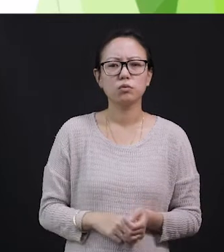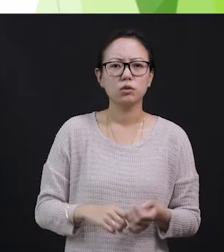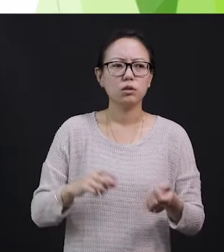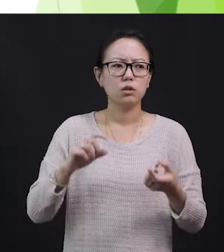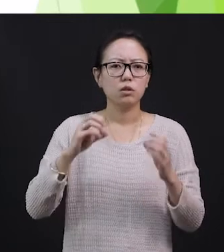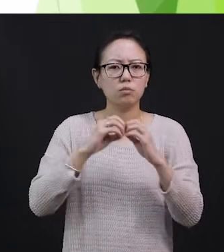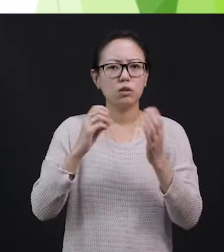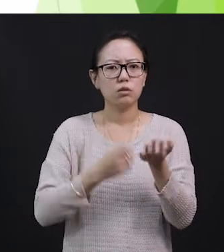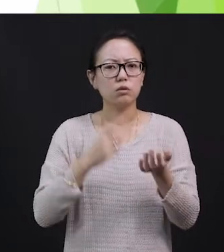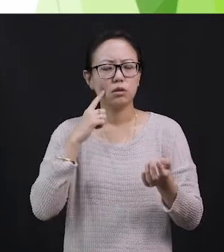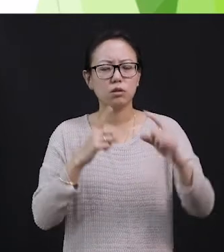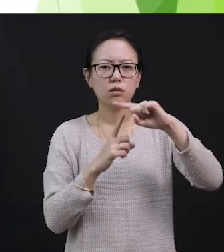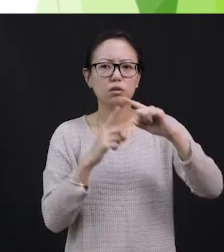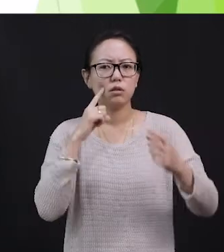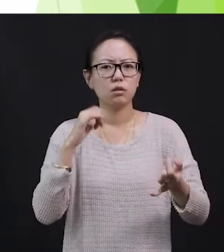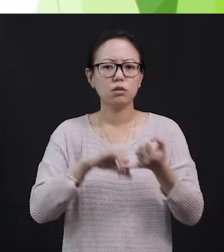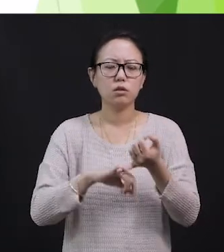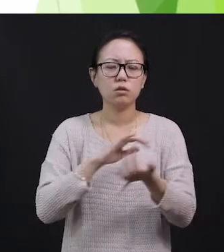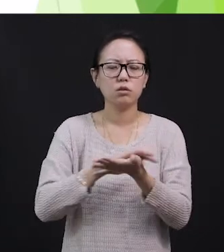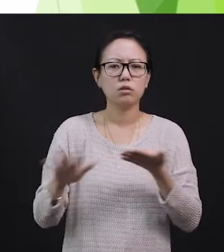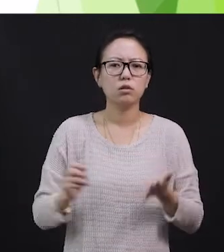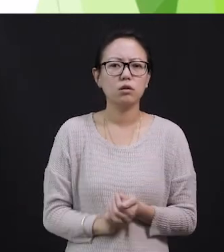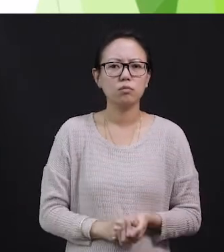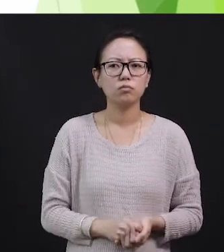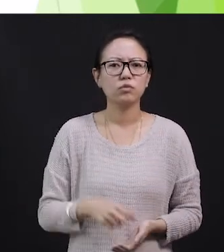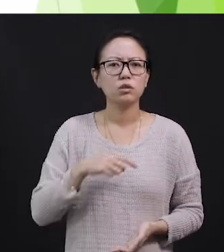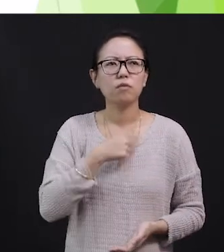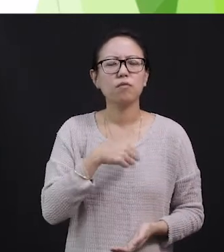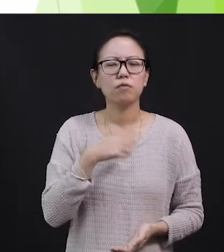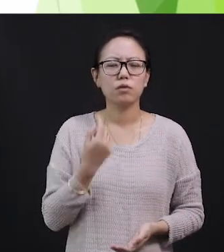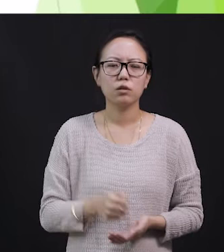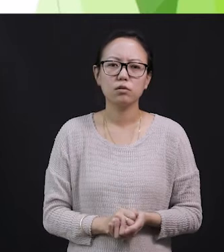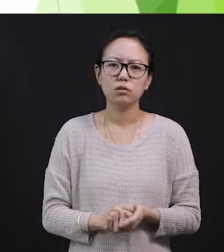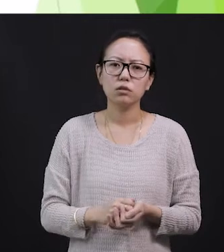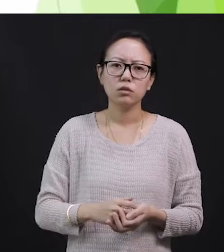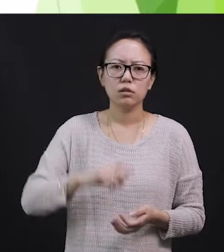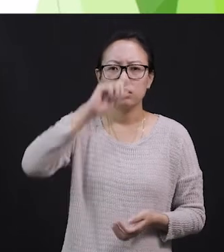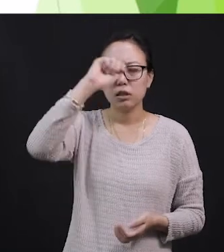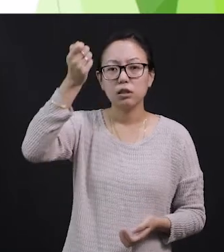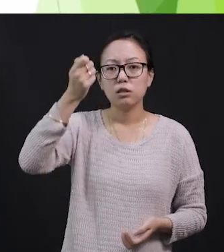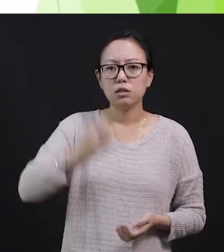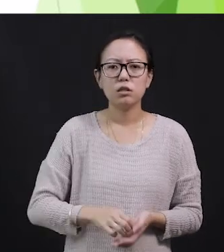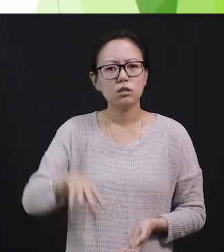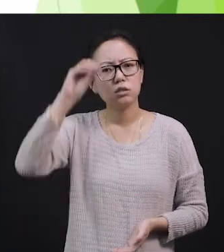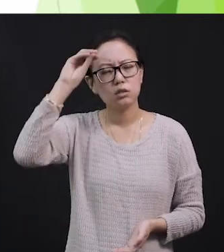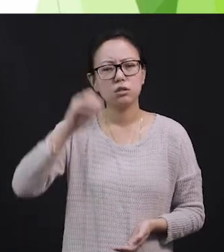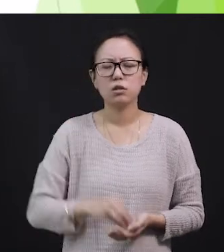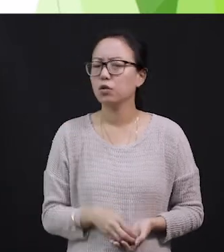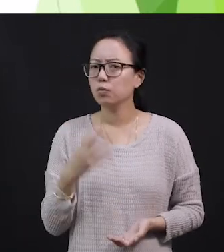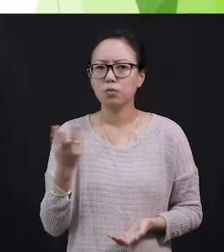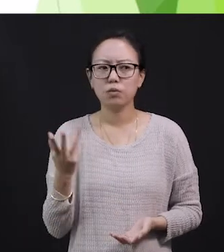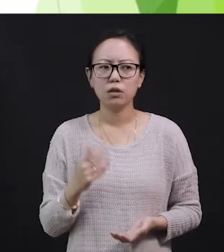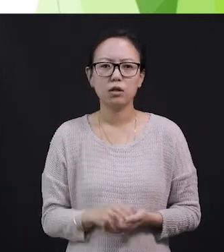system? Why not the same traditional method that was adopted before they came? Now, the reason was Indians